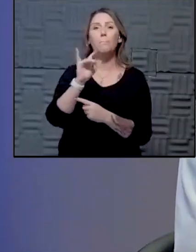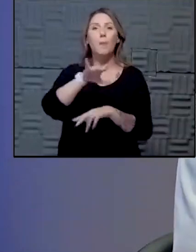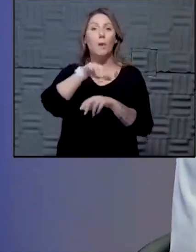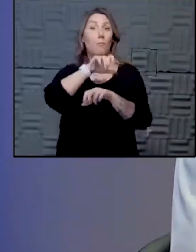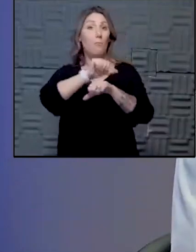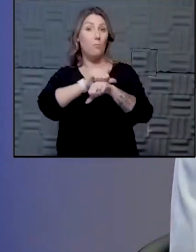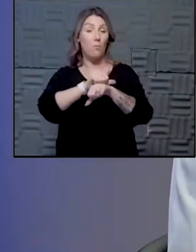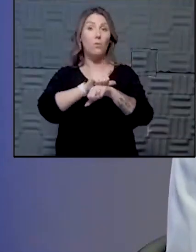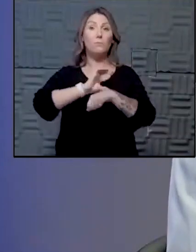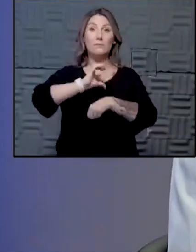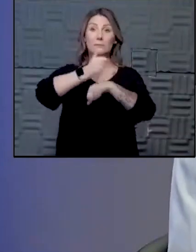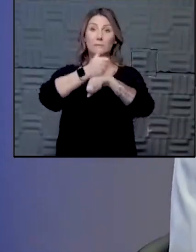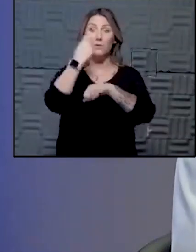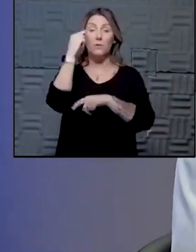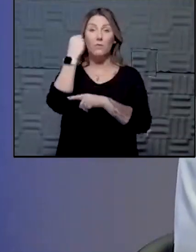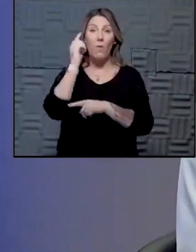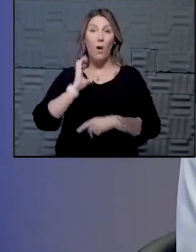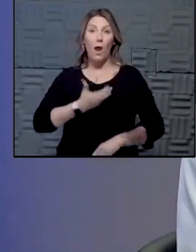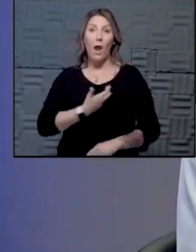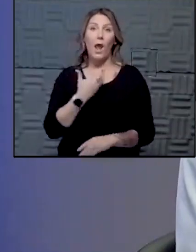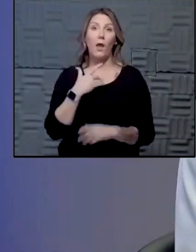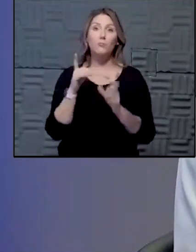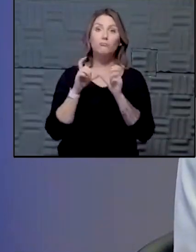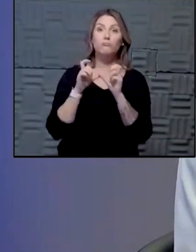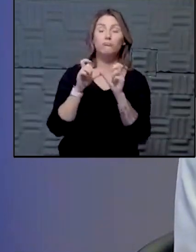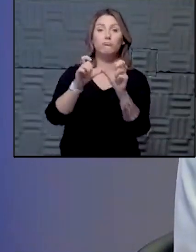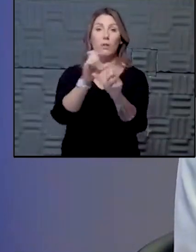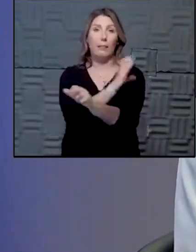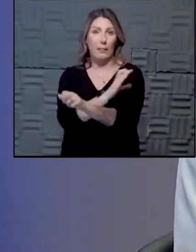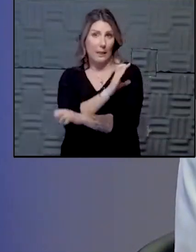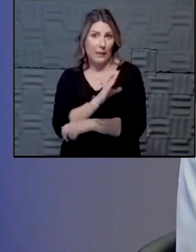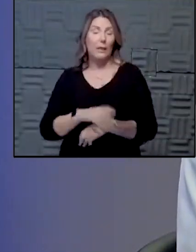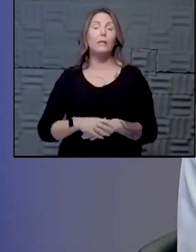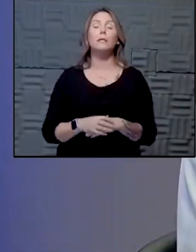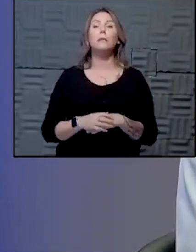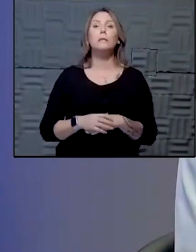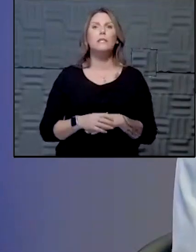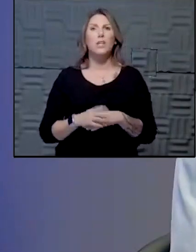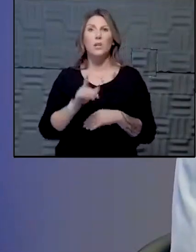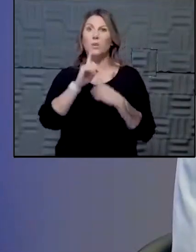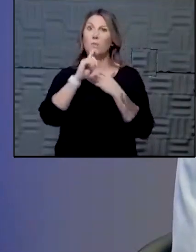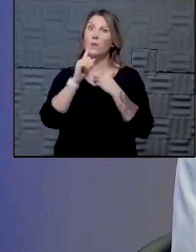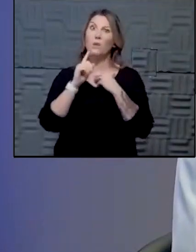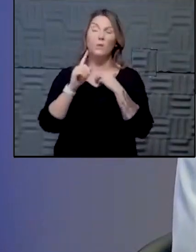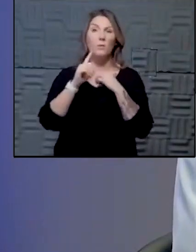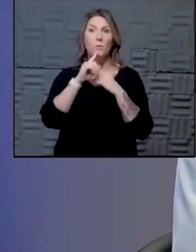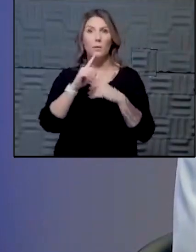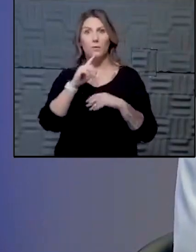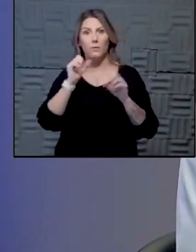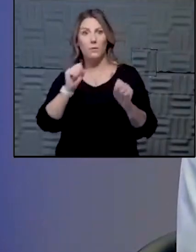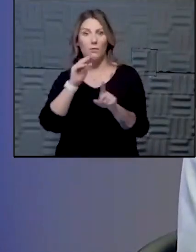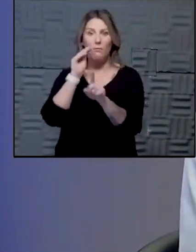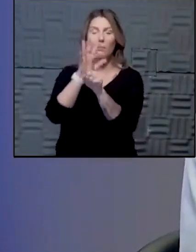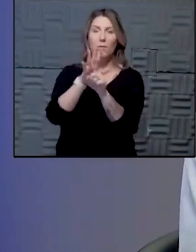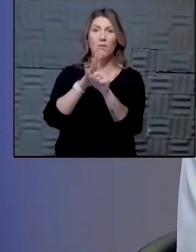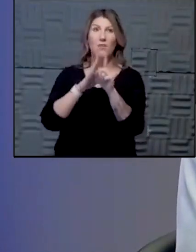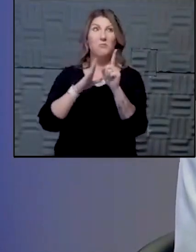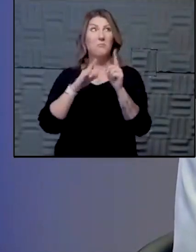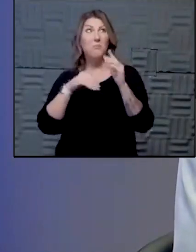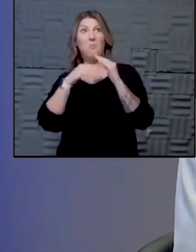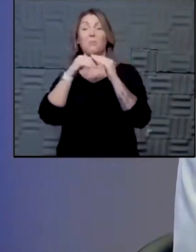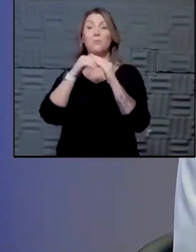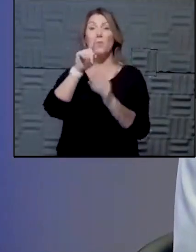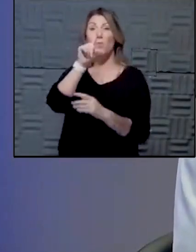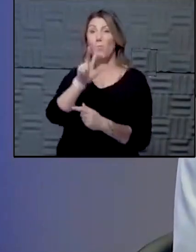appointments that are made for our long-haul clinic. So it does take its toll. It does affect, you know, up to a third of the people. And